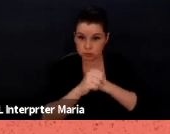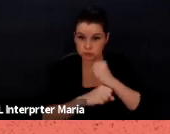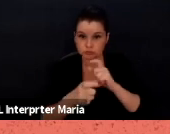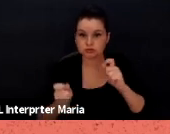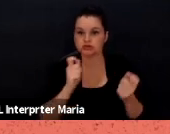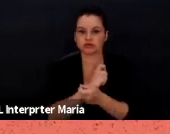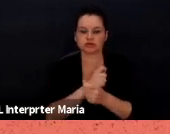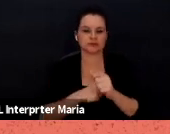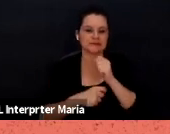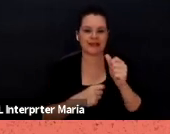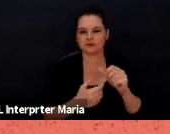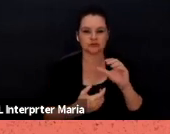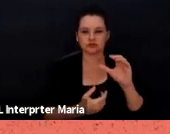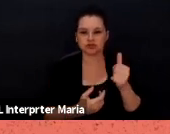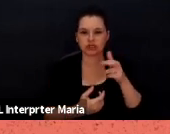not charity.